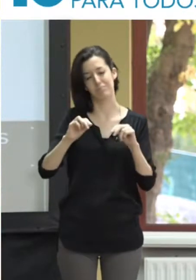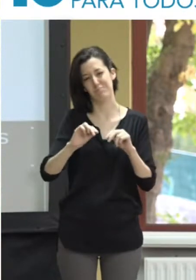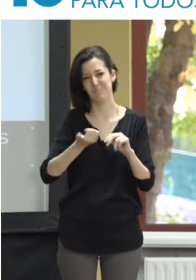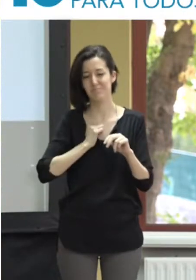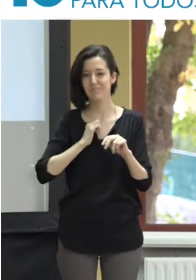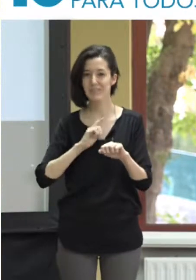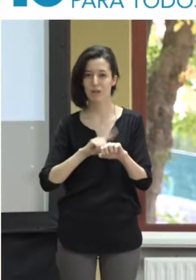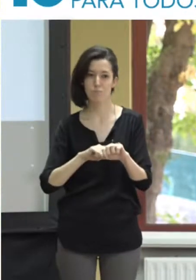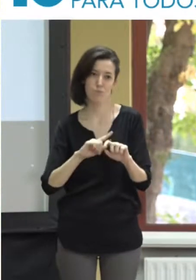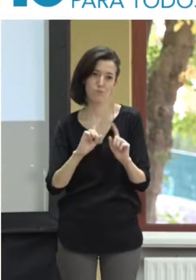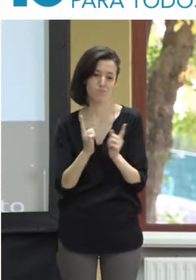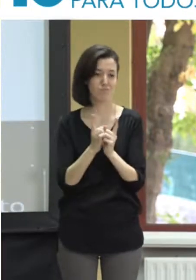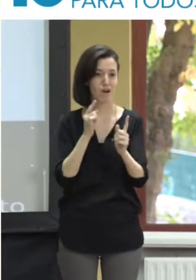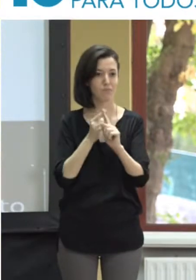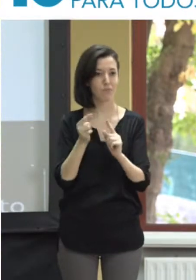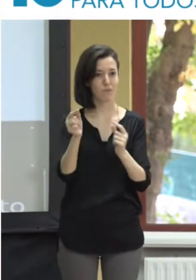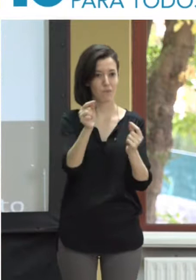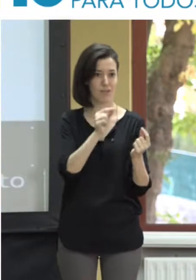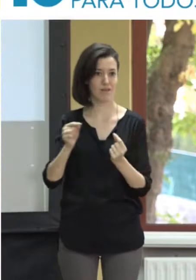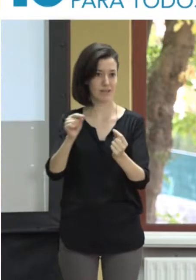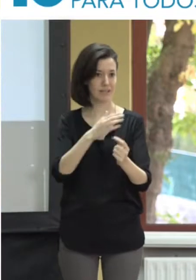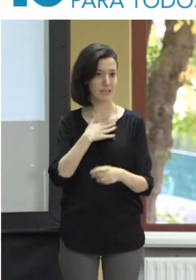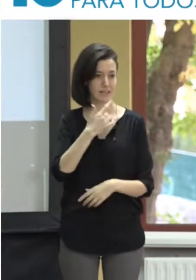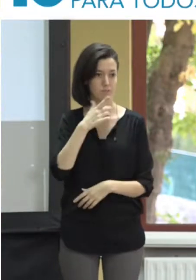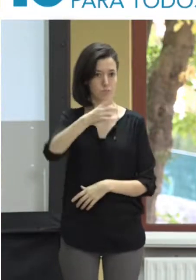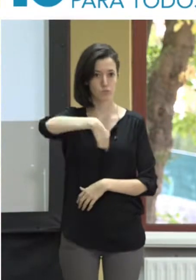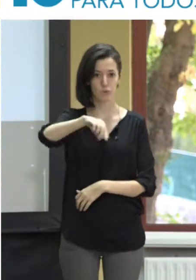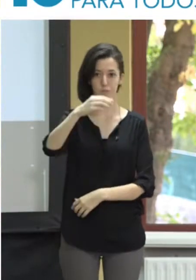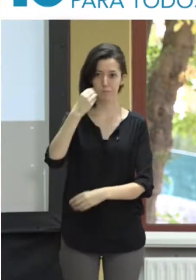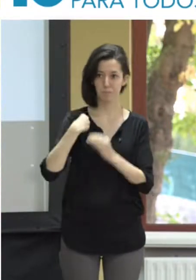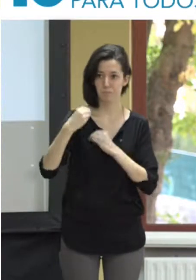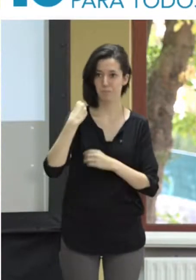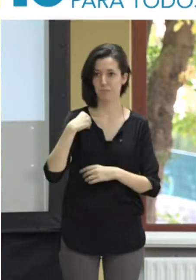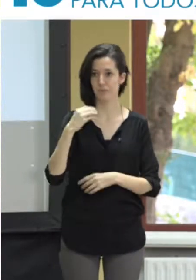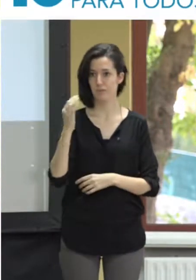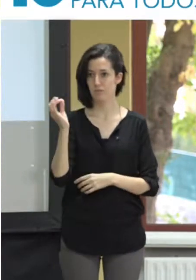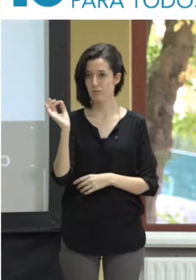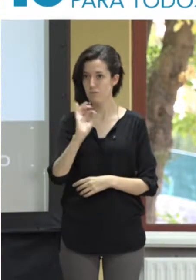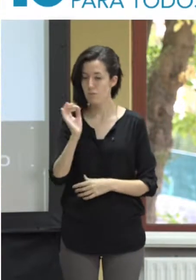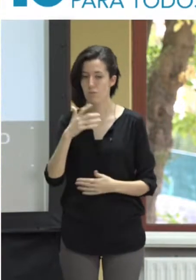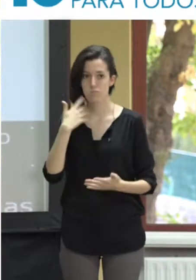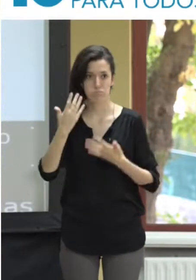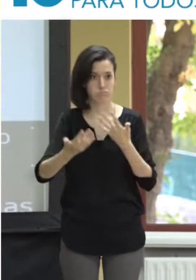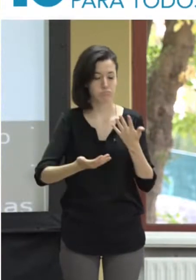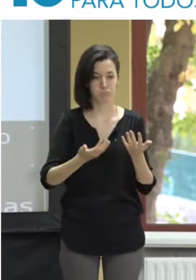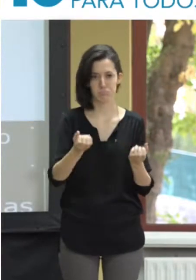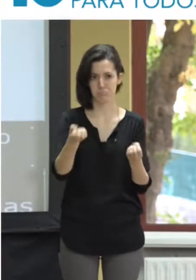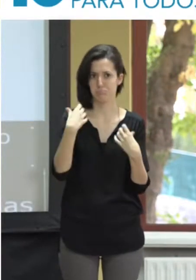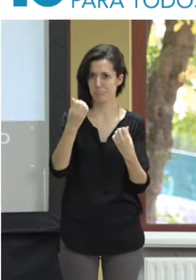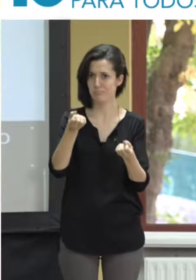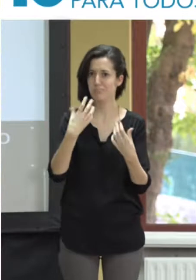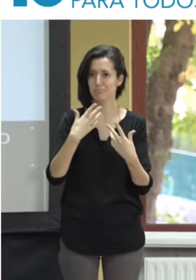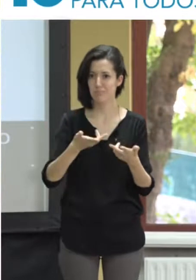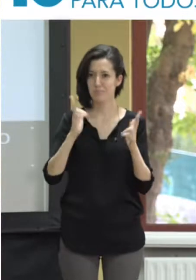debate. So if the audience has a question, well, that you have the opportunity